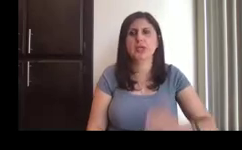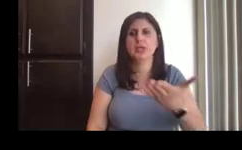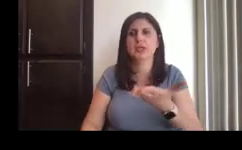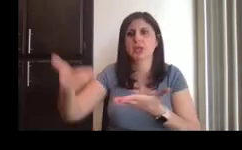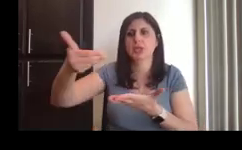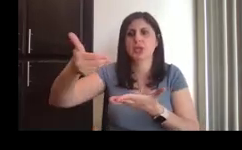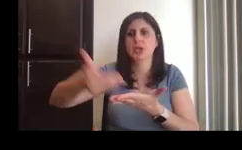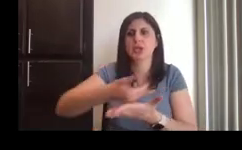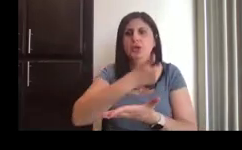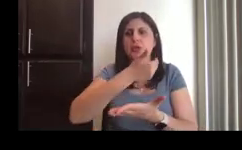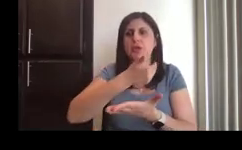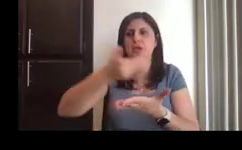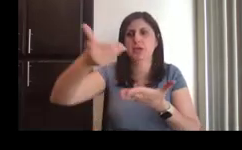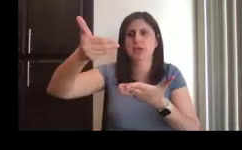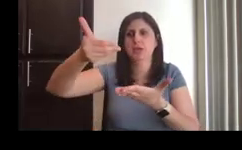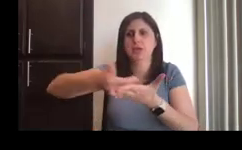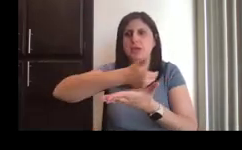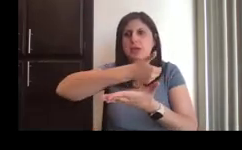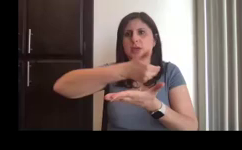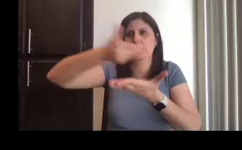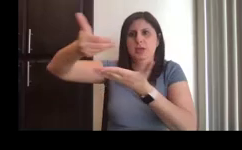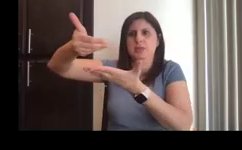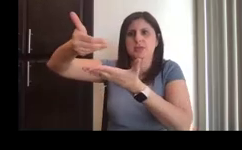New, new.